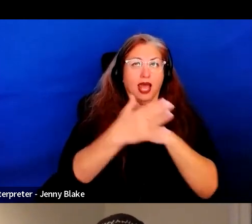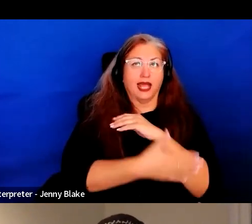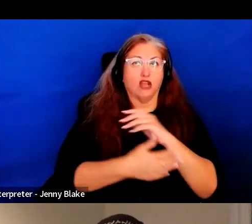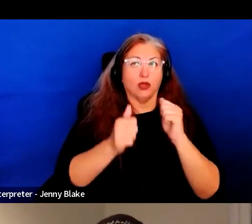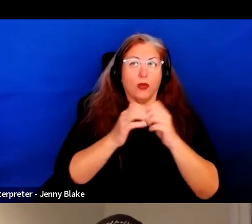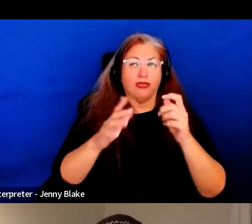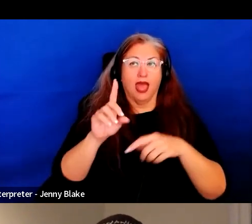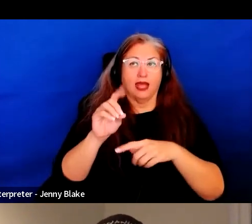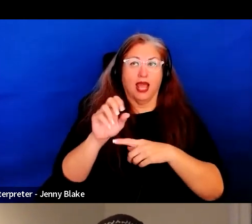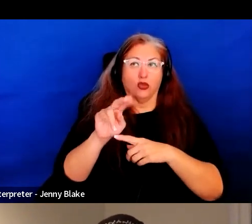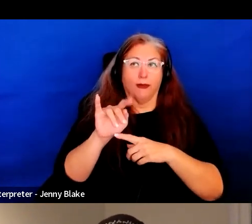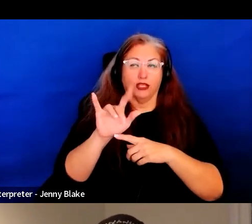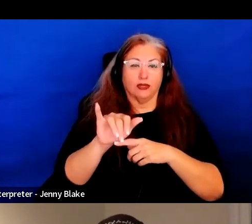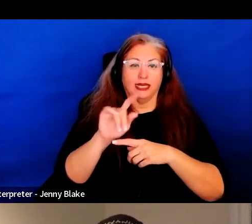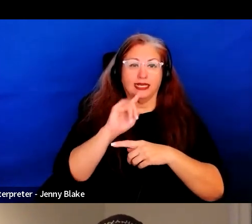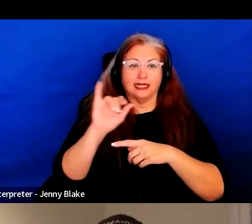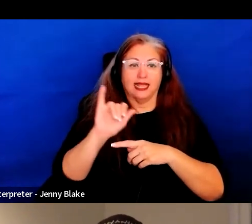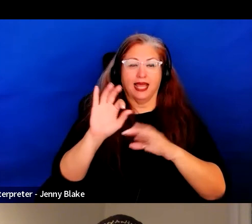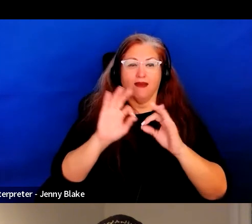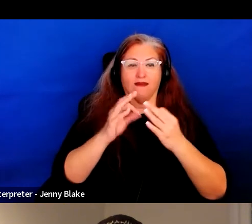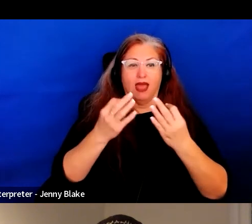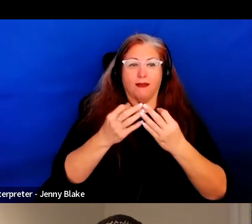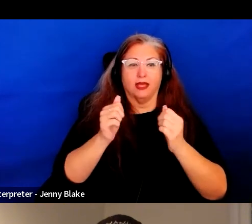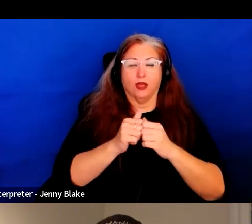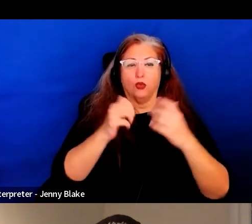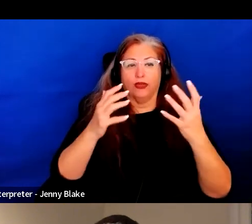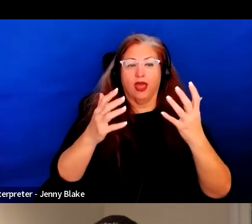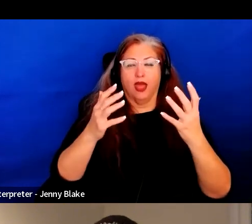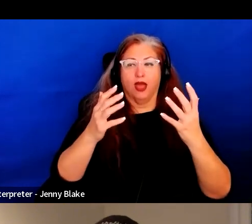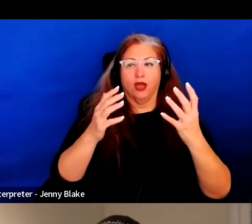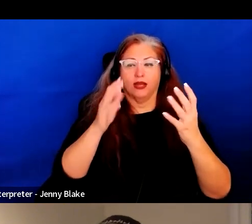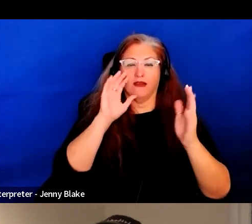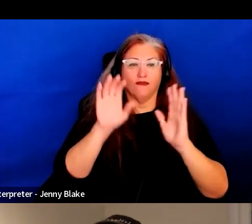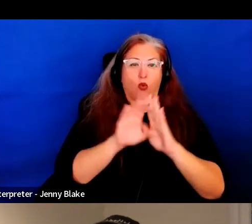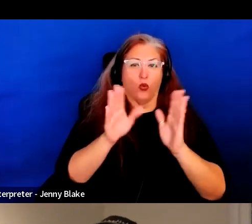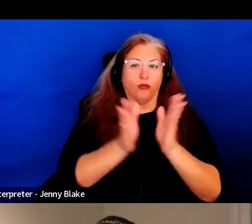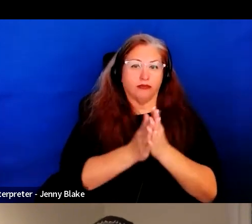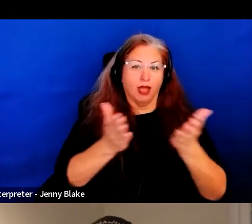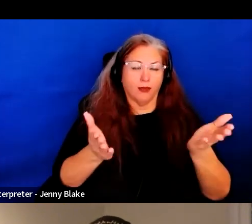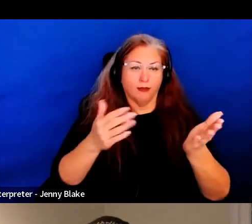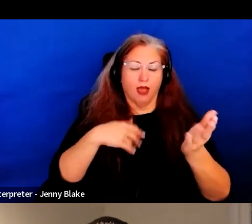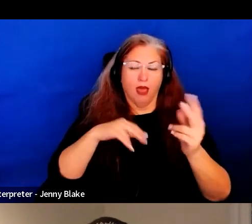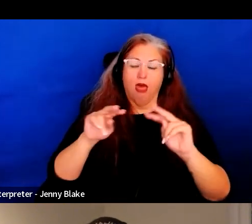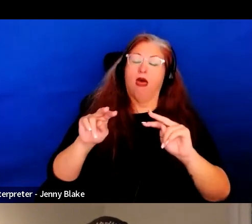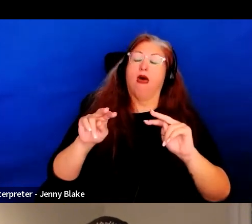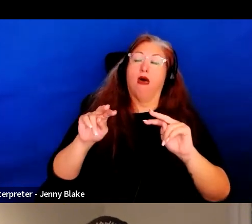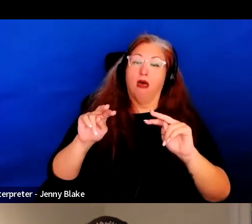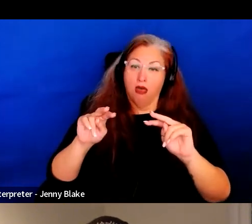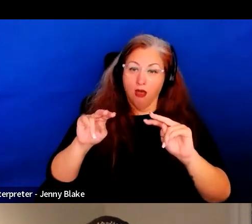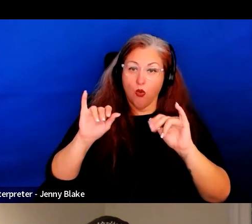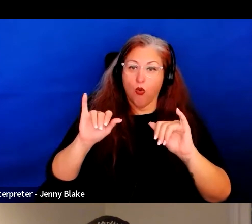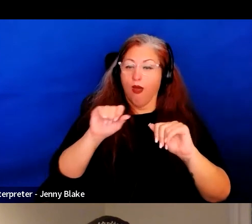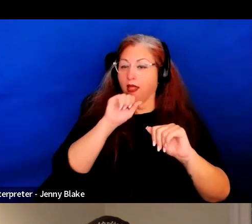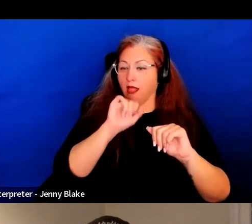without documentary is like a family without a photo album." And I just think that, you know, I love